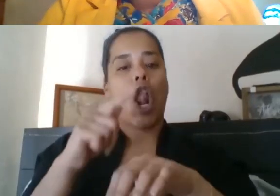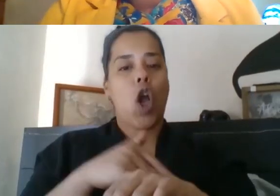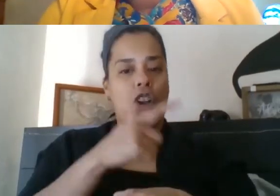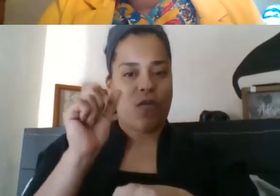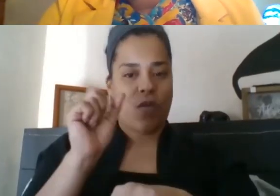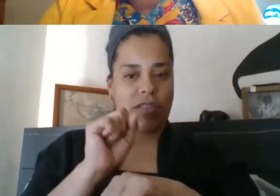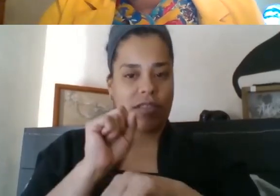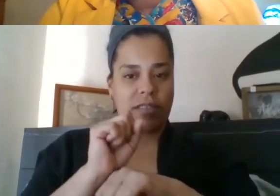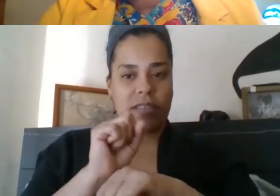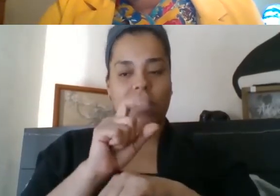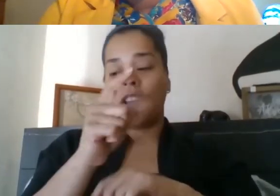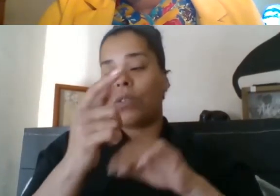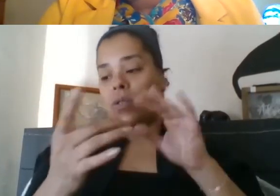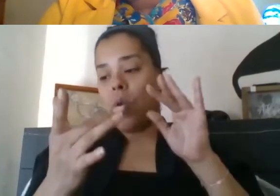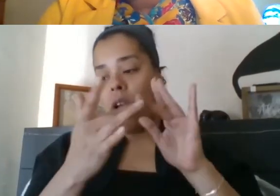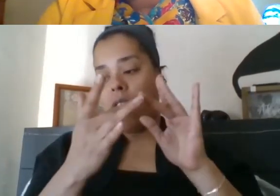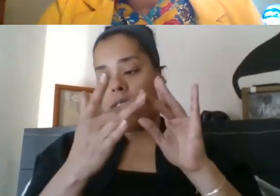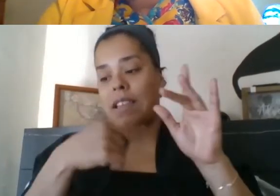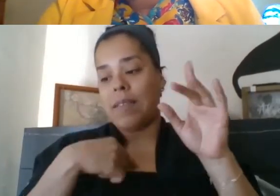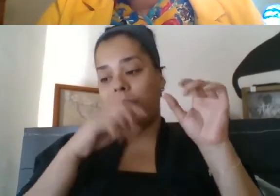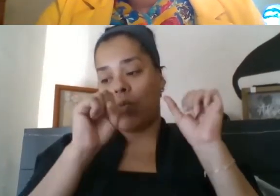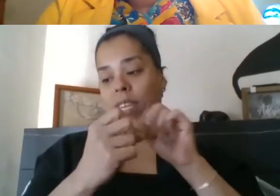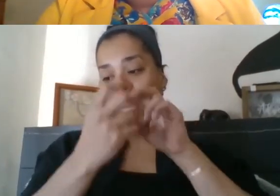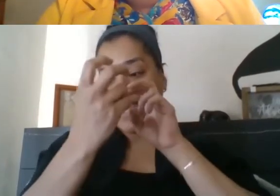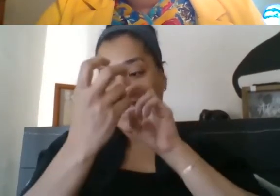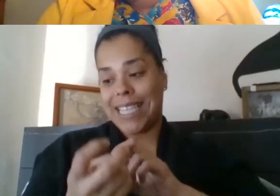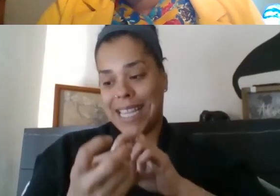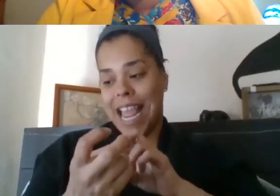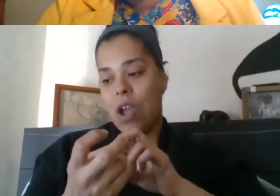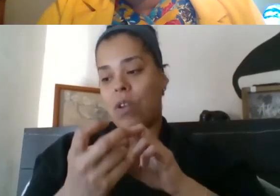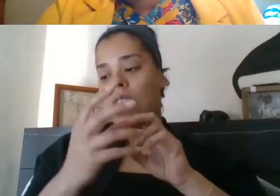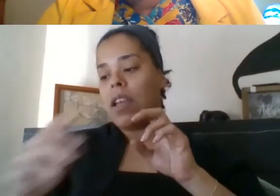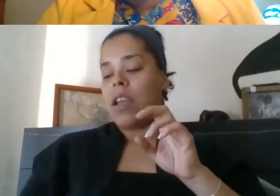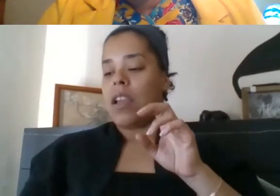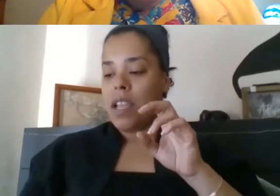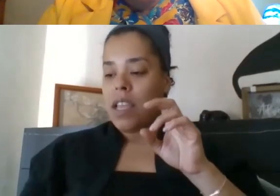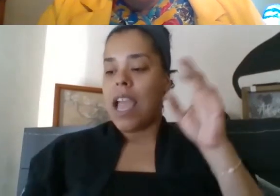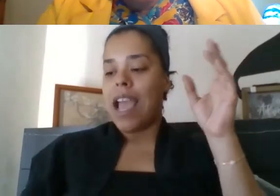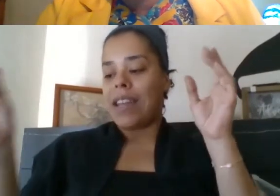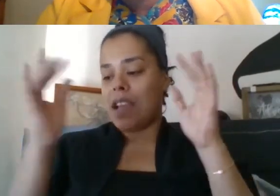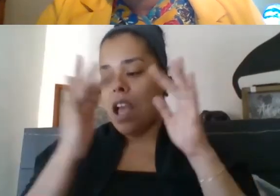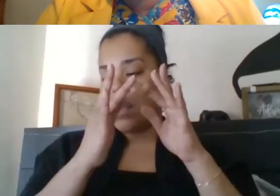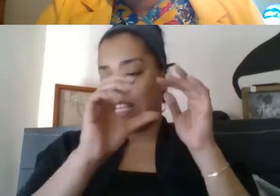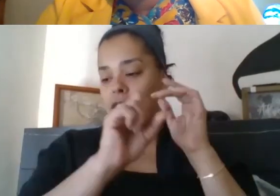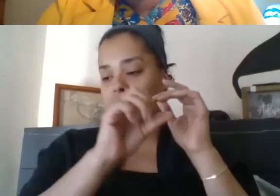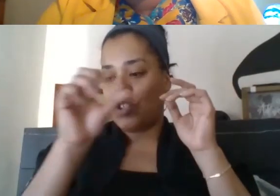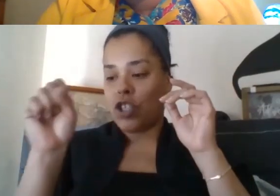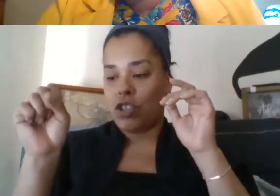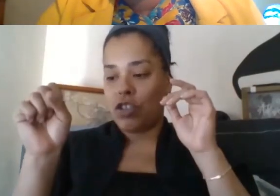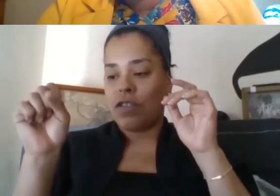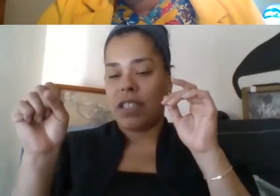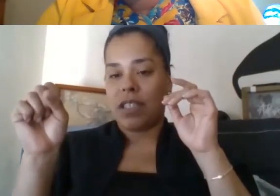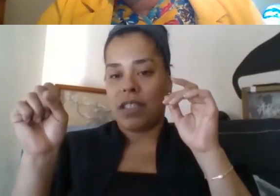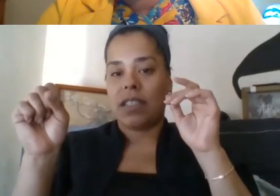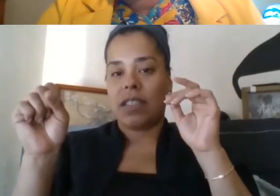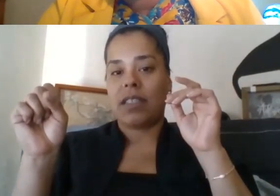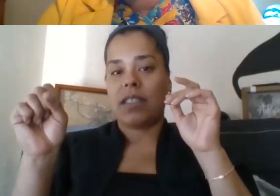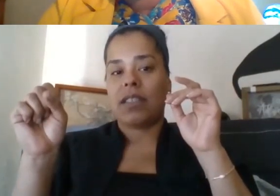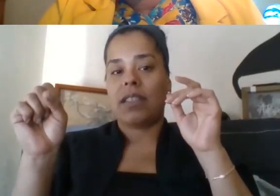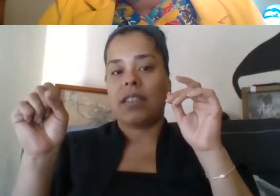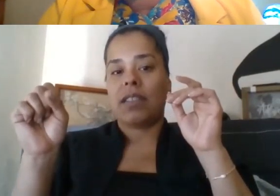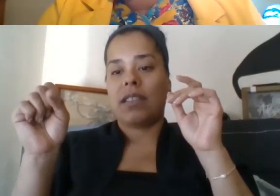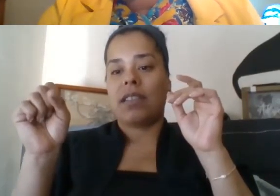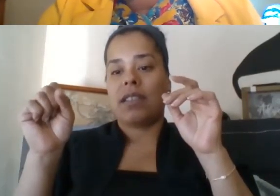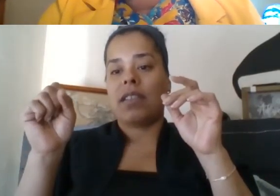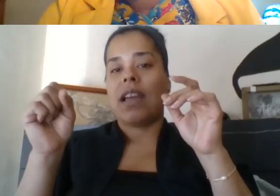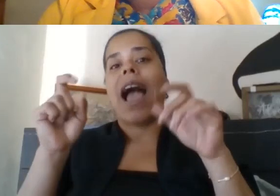So contact me and we can sit down and we can contact Social Security after I get an authorization to get your